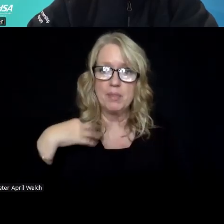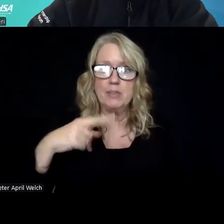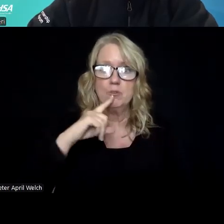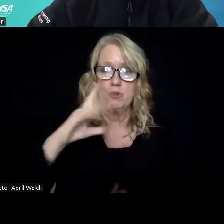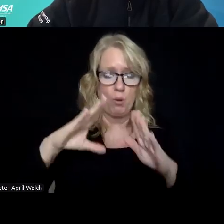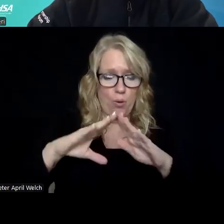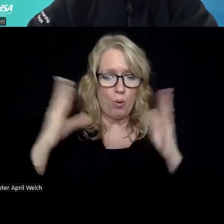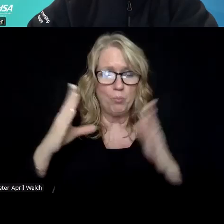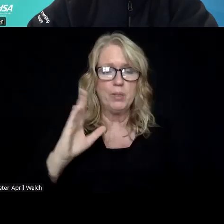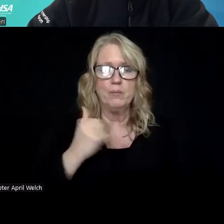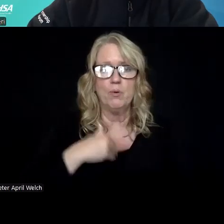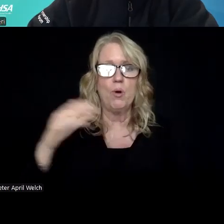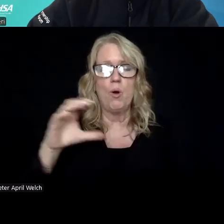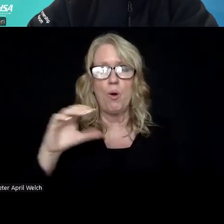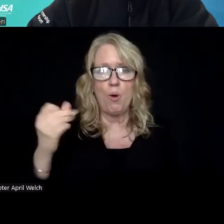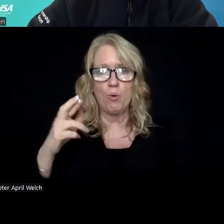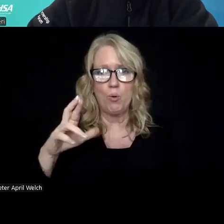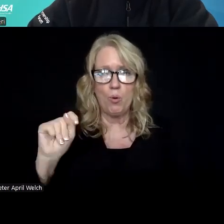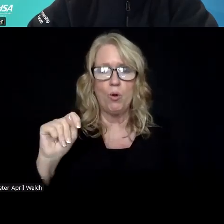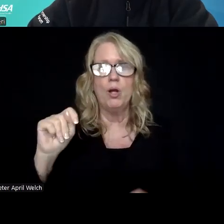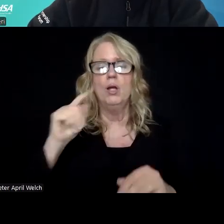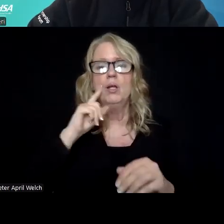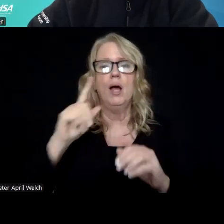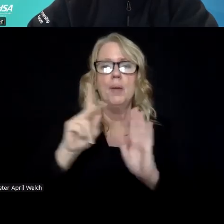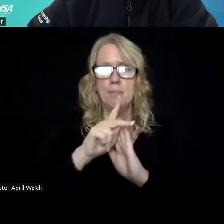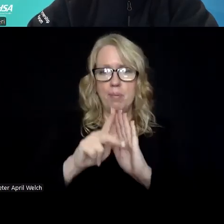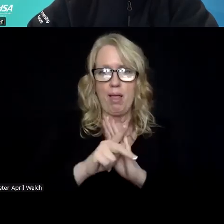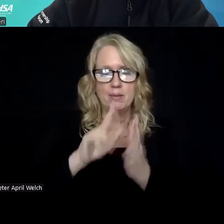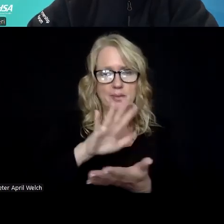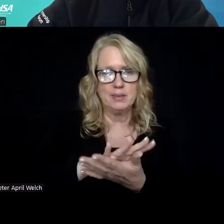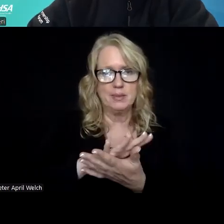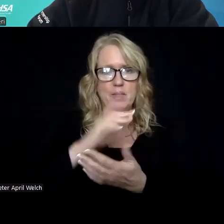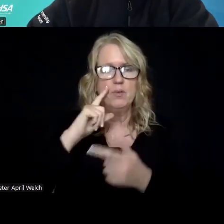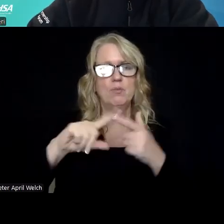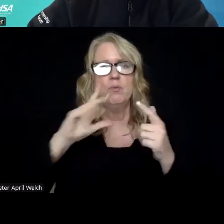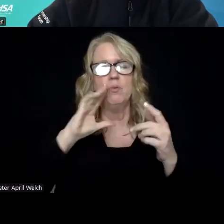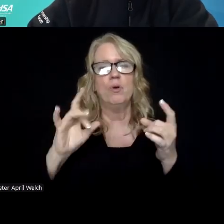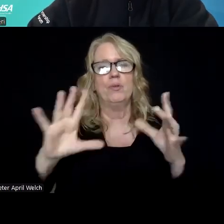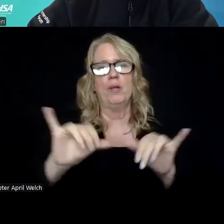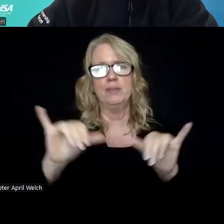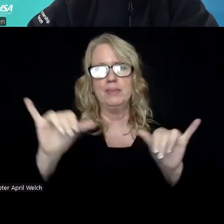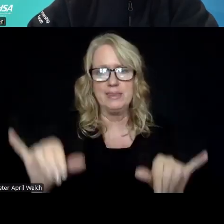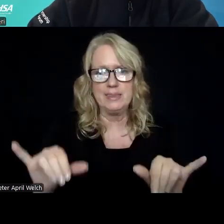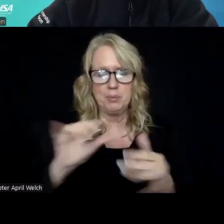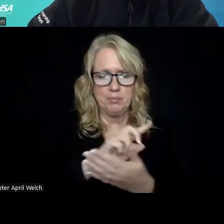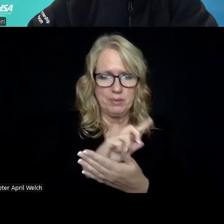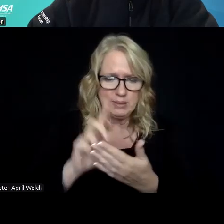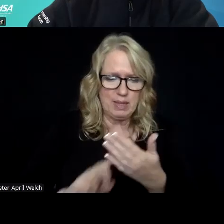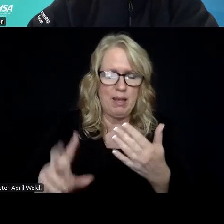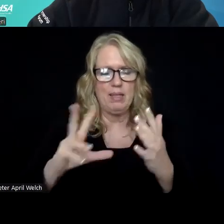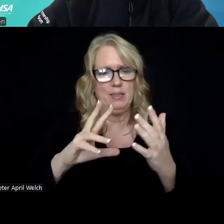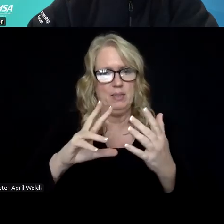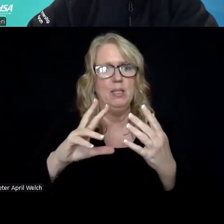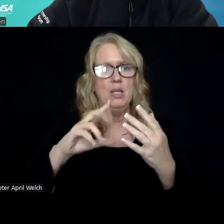for our Cohort 2 Policy Academy on crisis systems design. And this is for